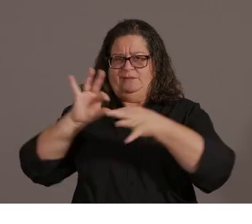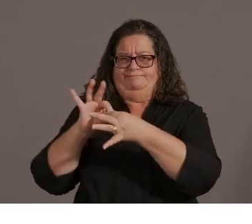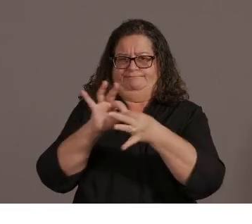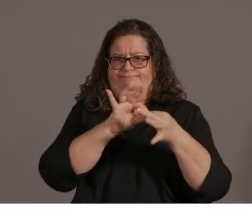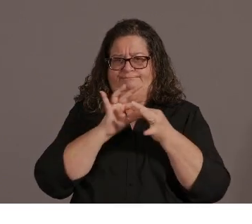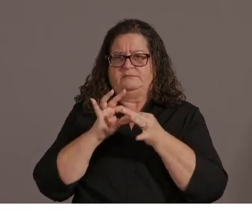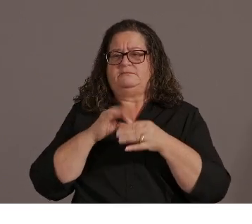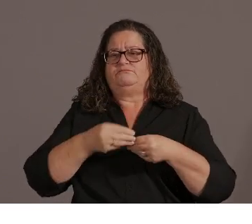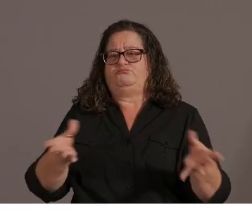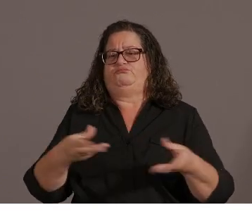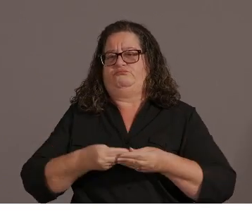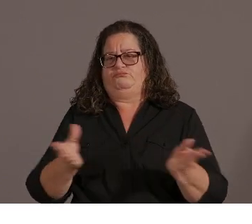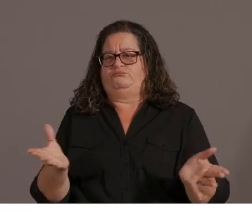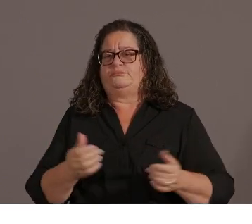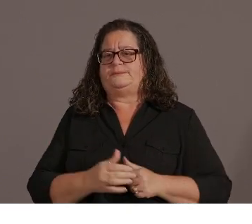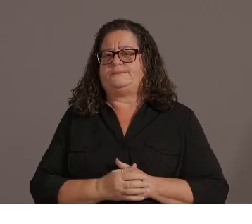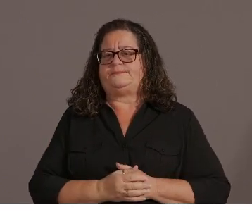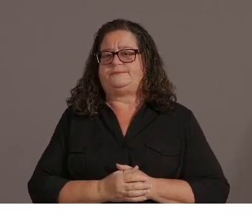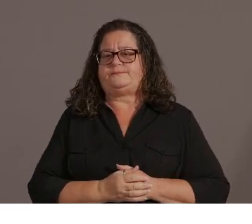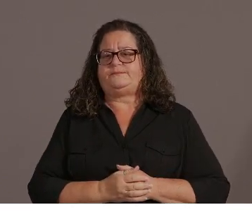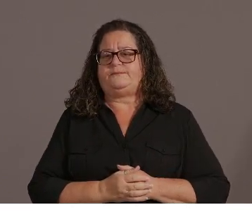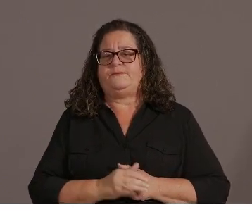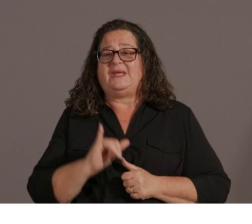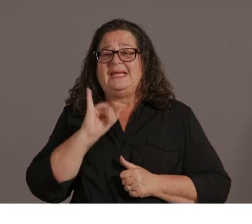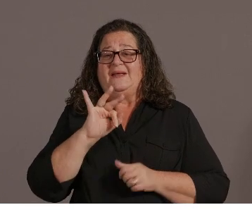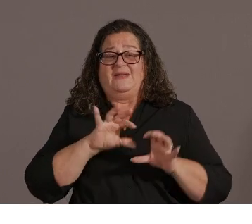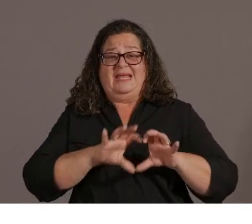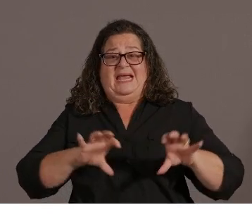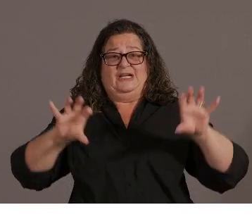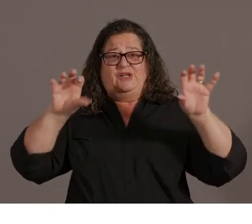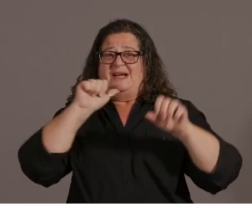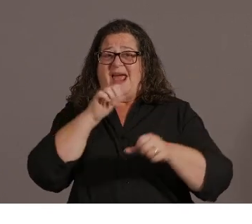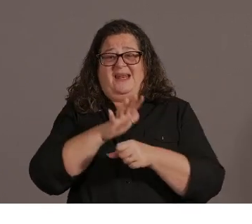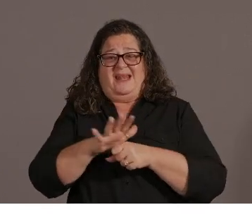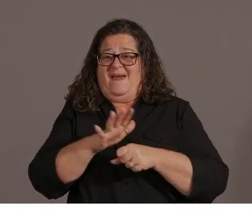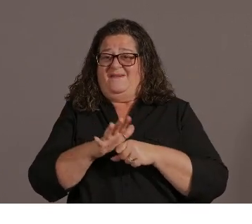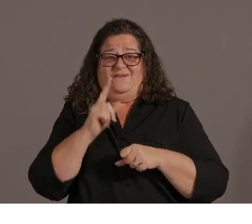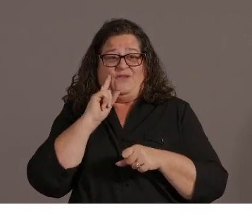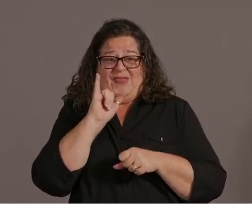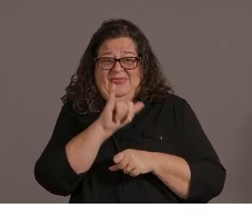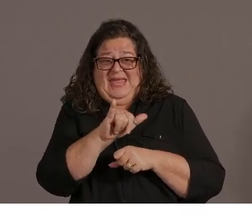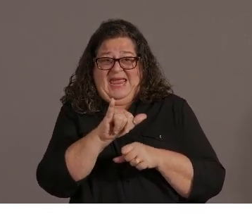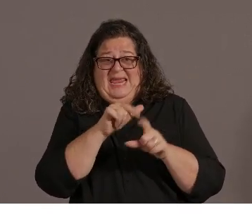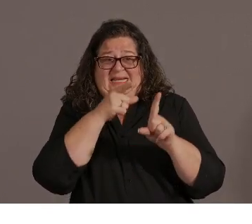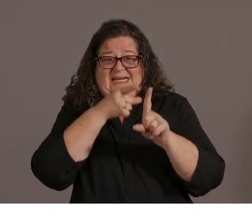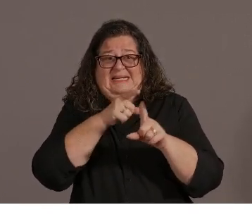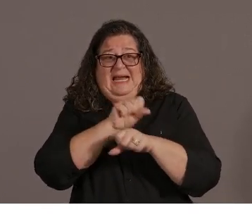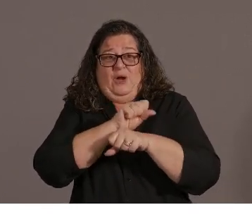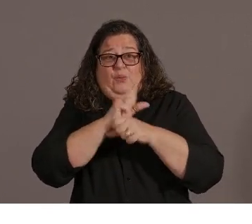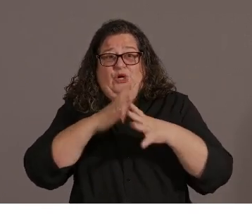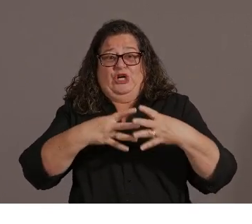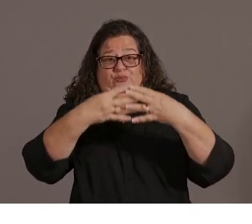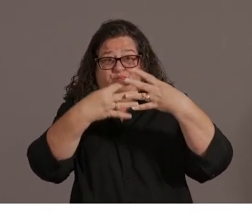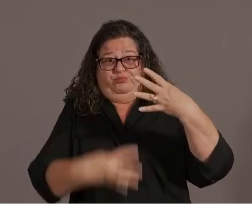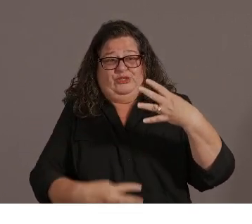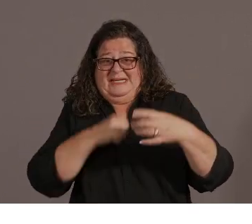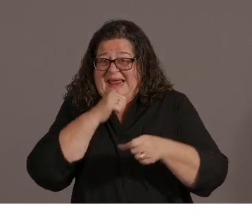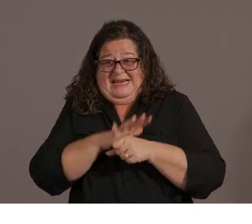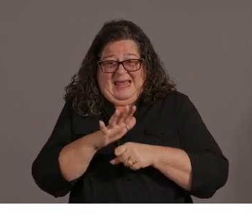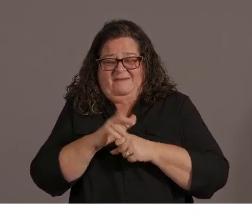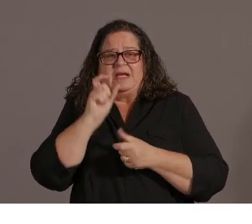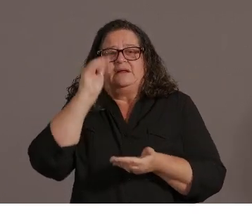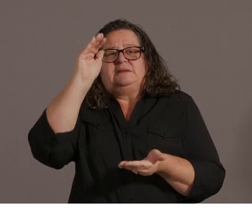the occupational category, if they wanted to prioritize it to age groups or those with medical conditions based on the